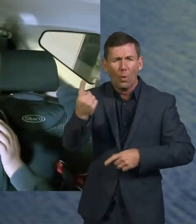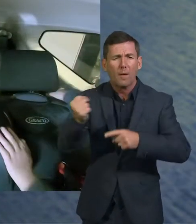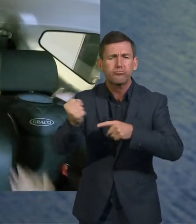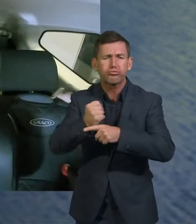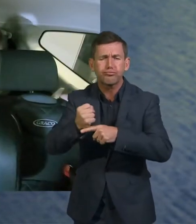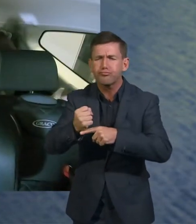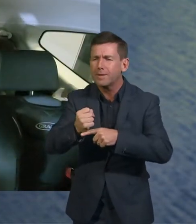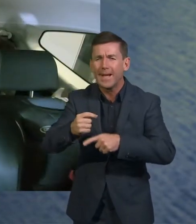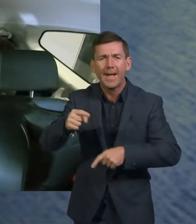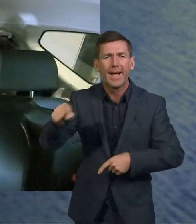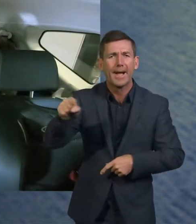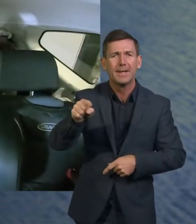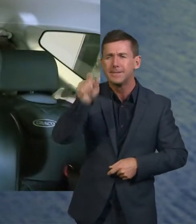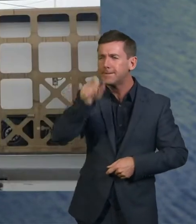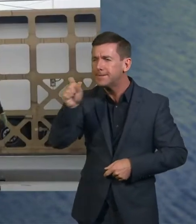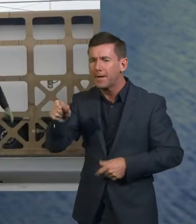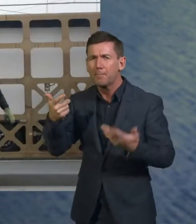He needs to go and see a doctor.